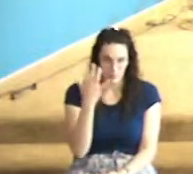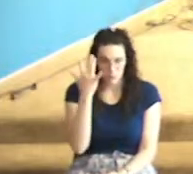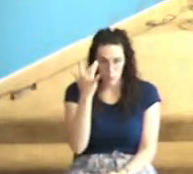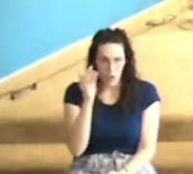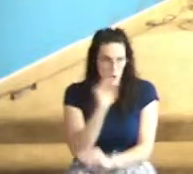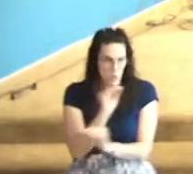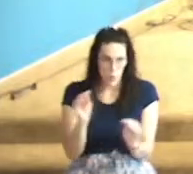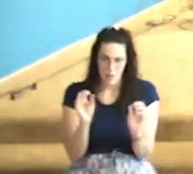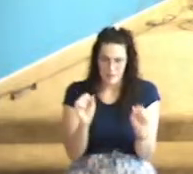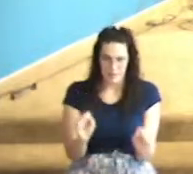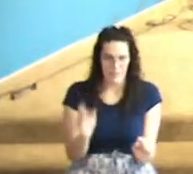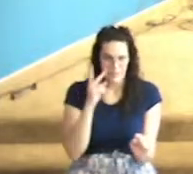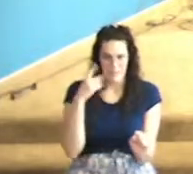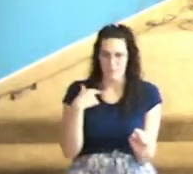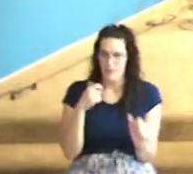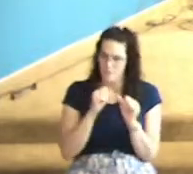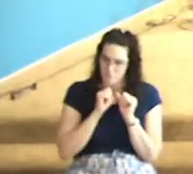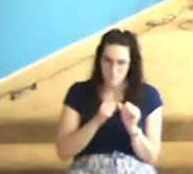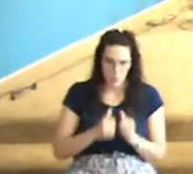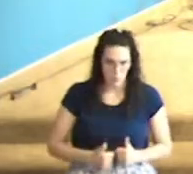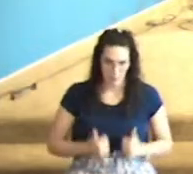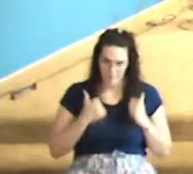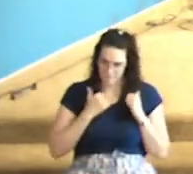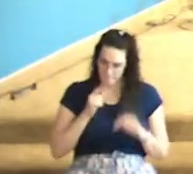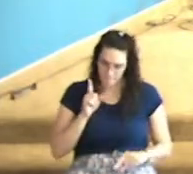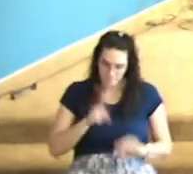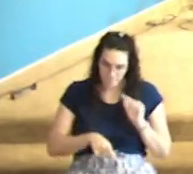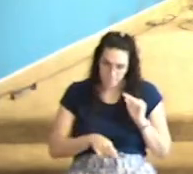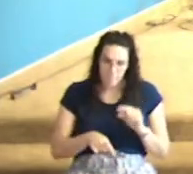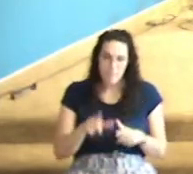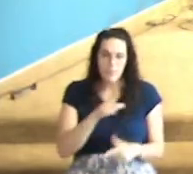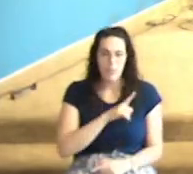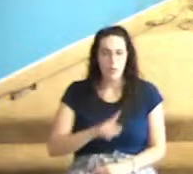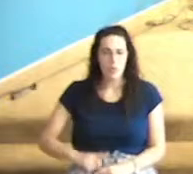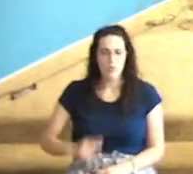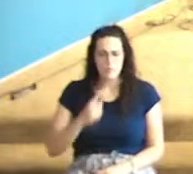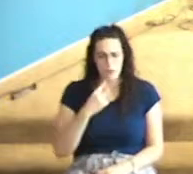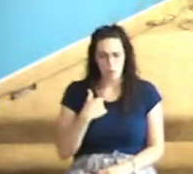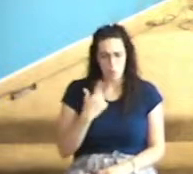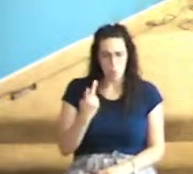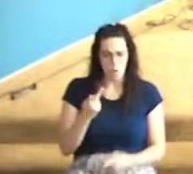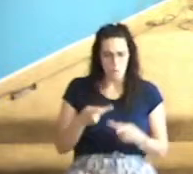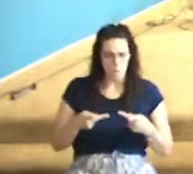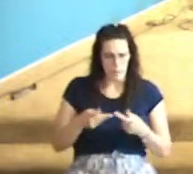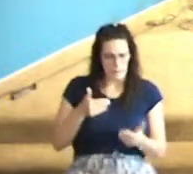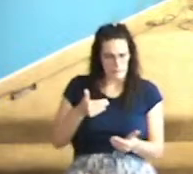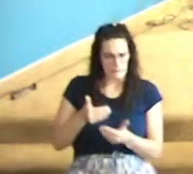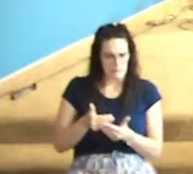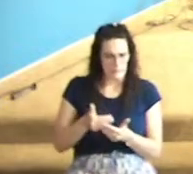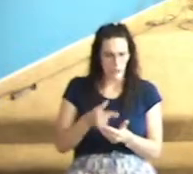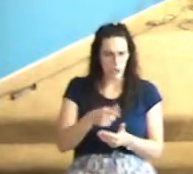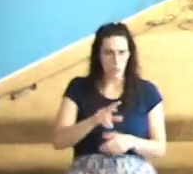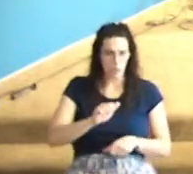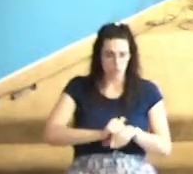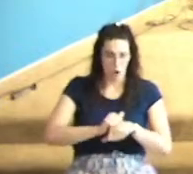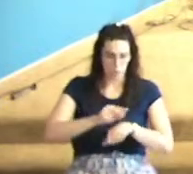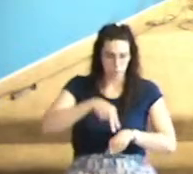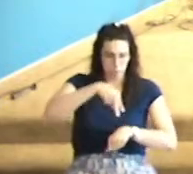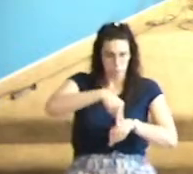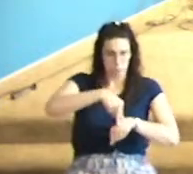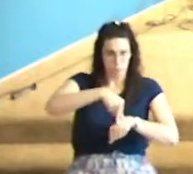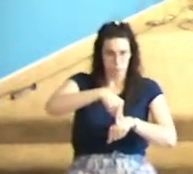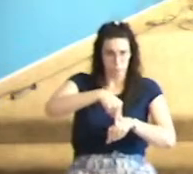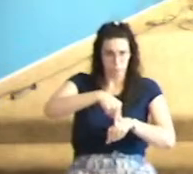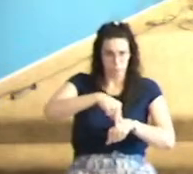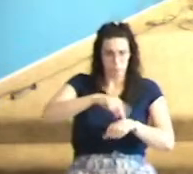may see me and live. Then the Lord said, there is a place near me where you may stand on a rock. When